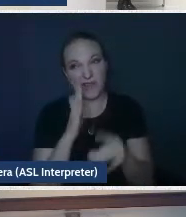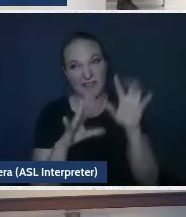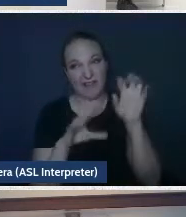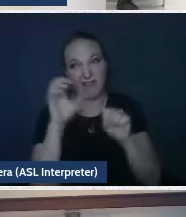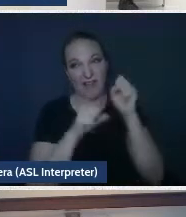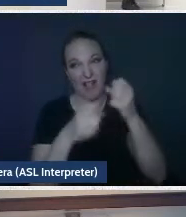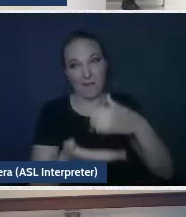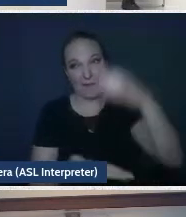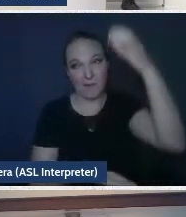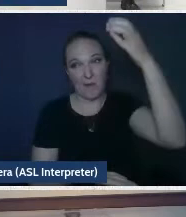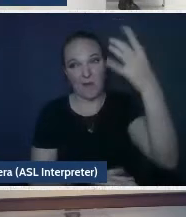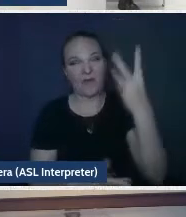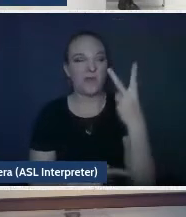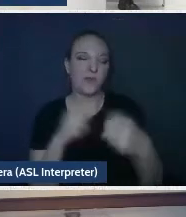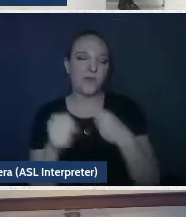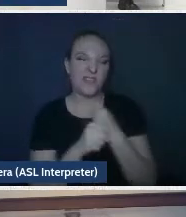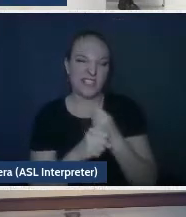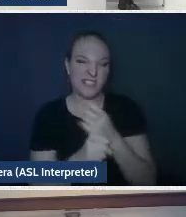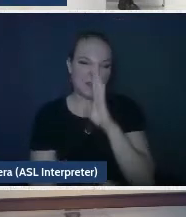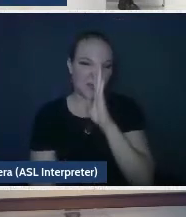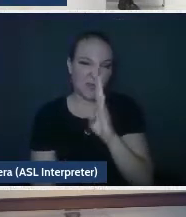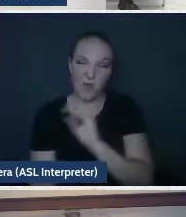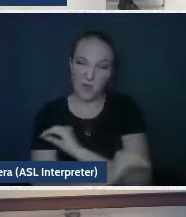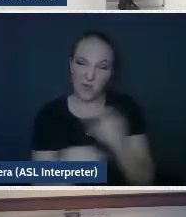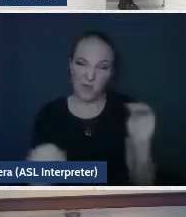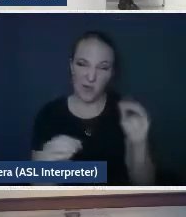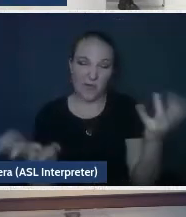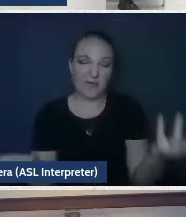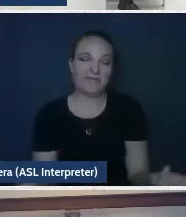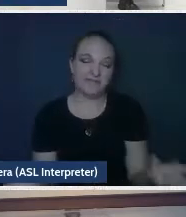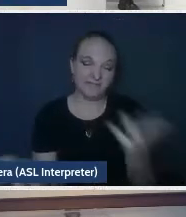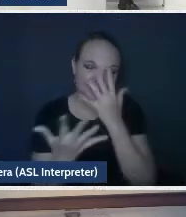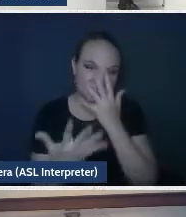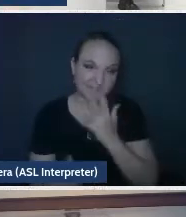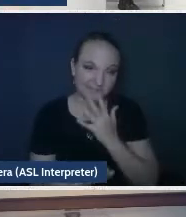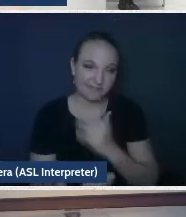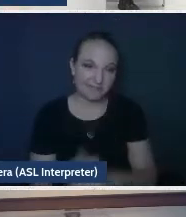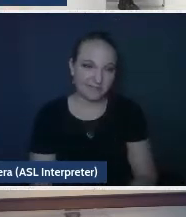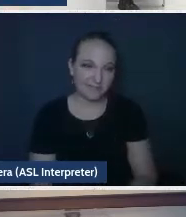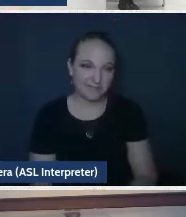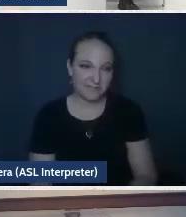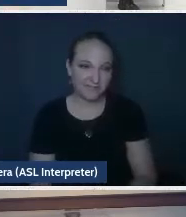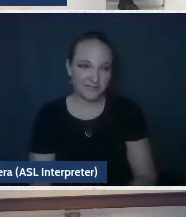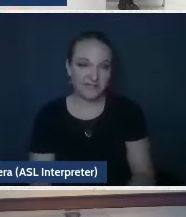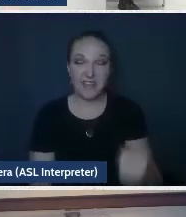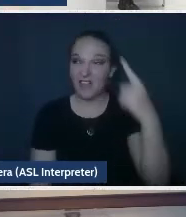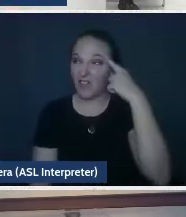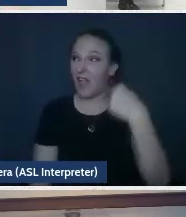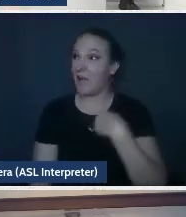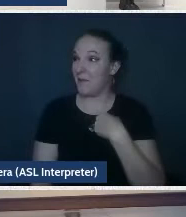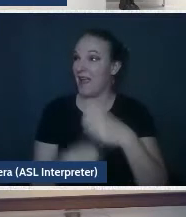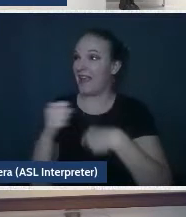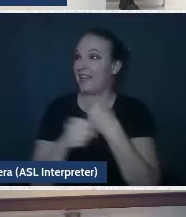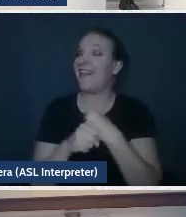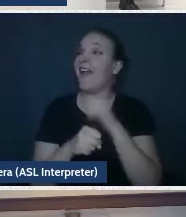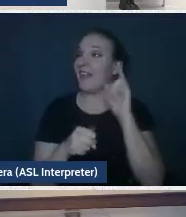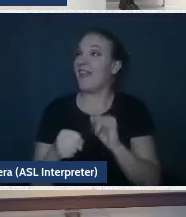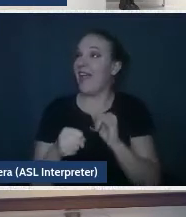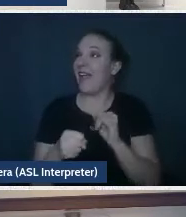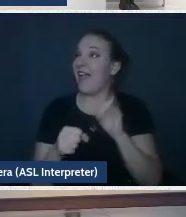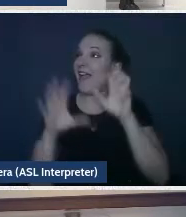pole. 2 years. That's a shame. I thought that my year being delayed by 2 weeks was a lot, but something like 2